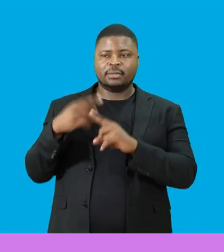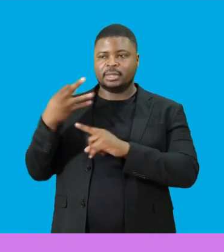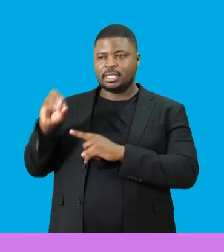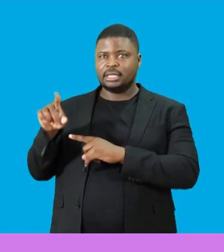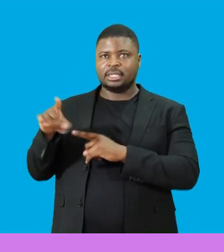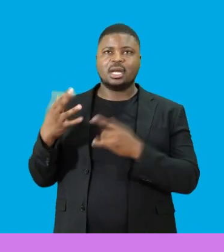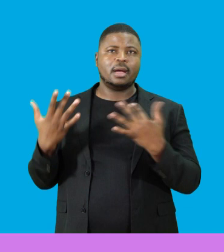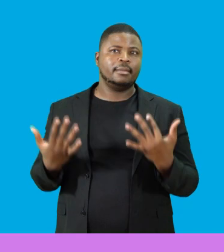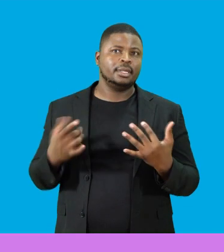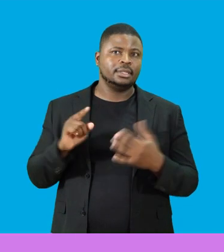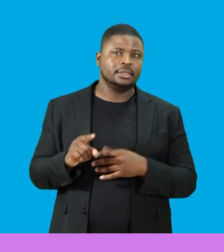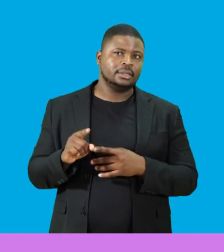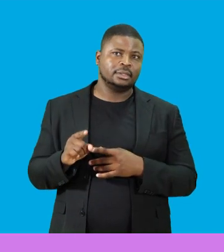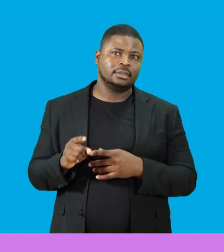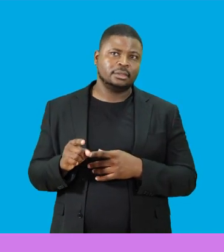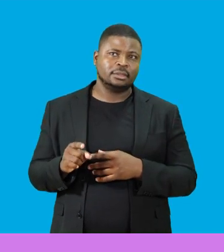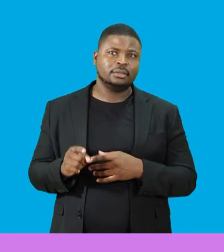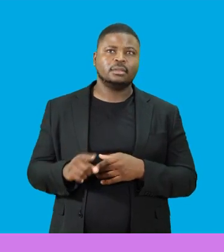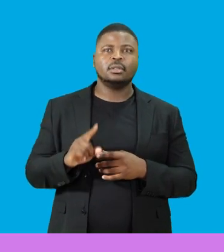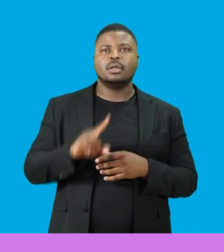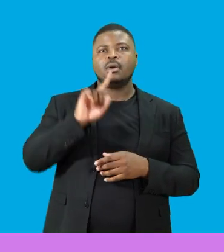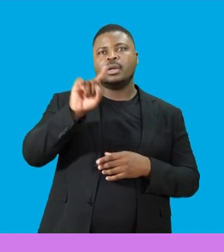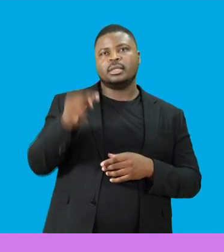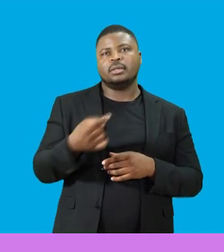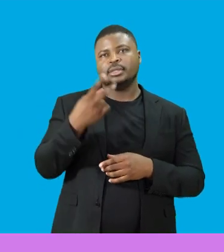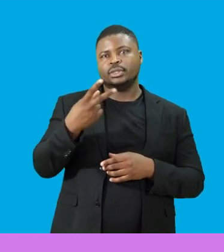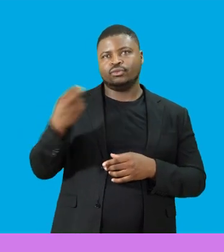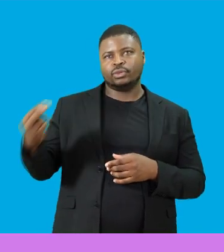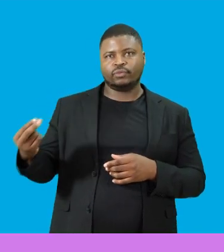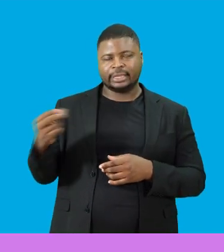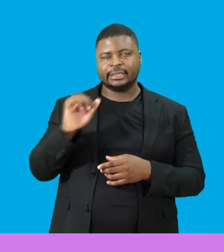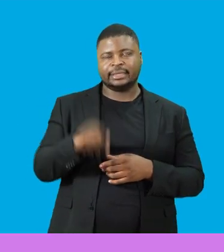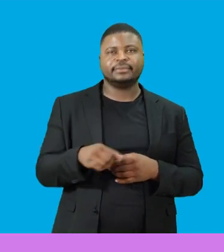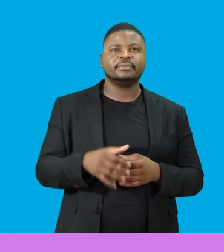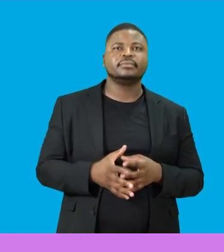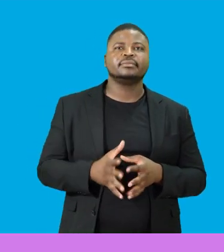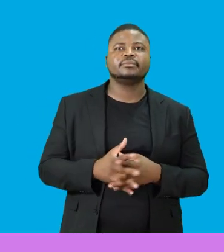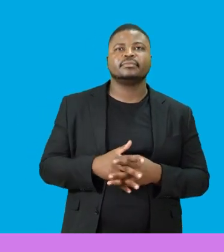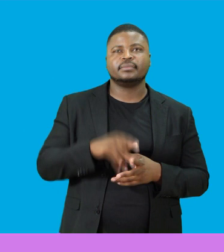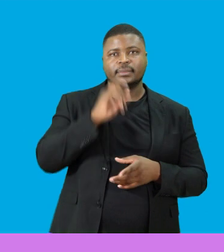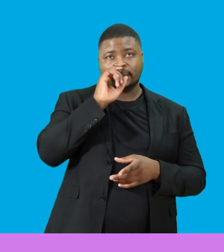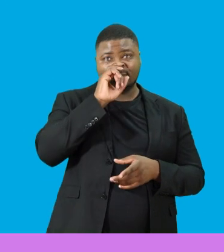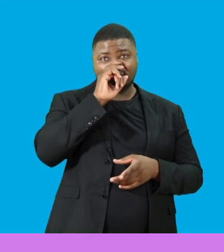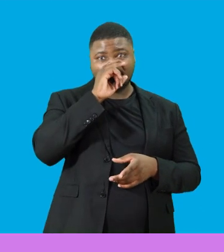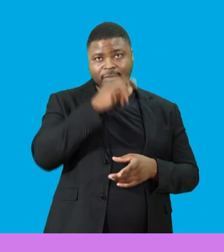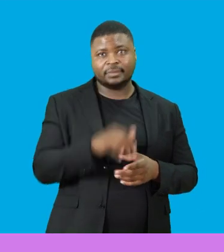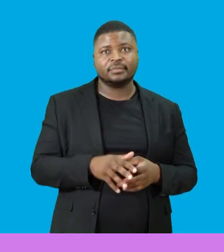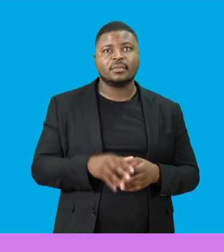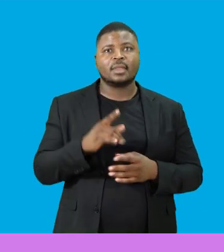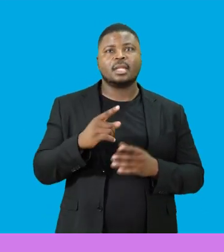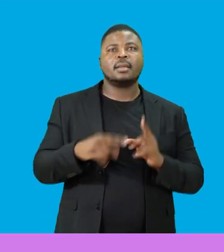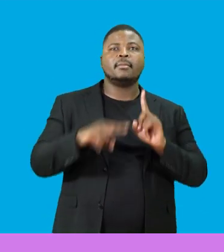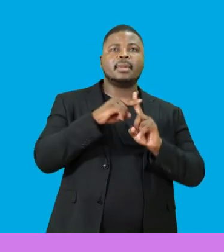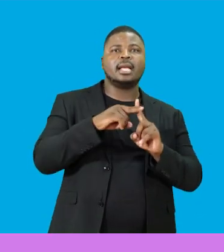times 30? 40 times 30 is 1,200. So it means we have 1,200 on